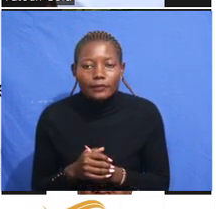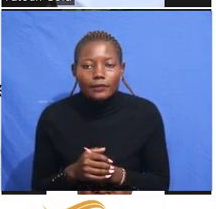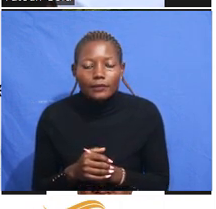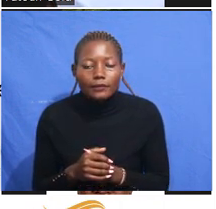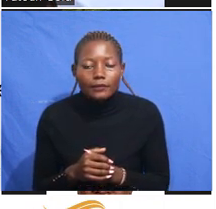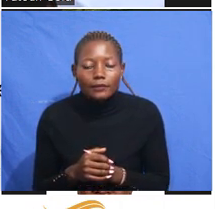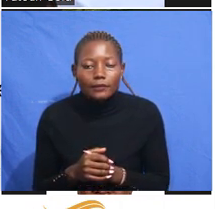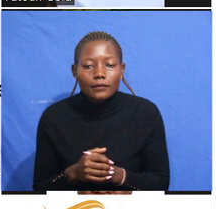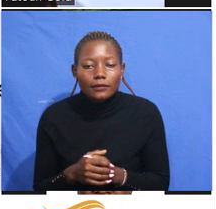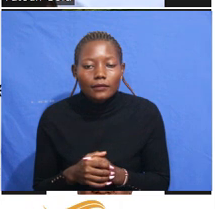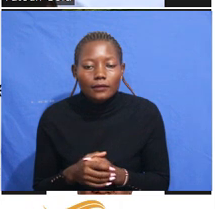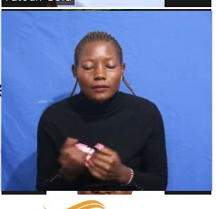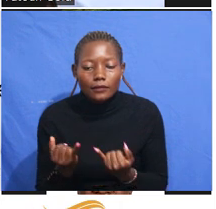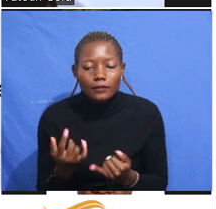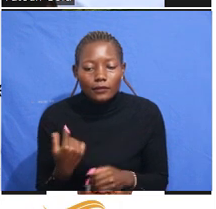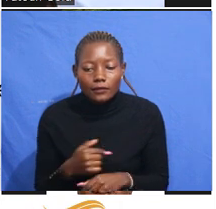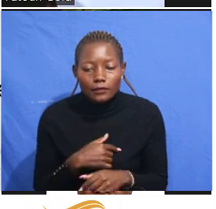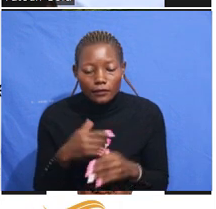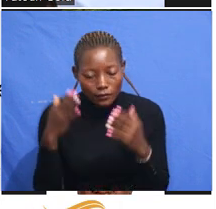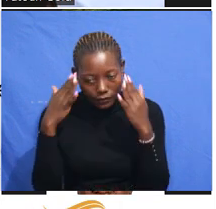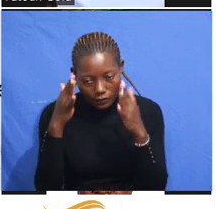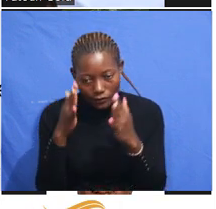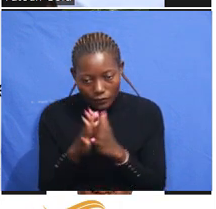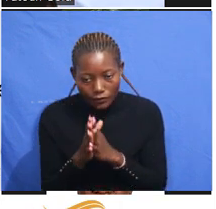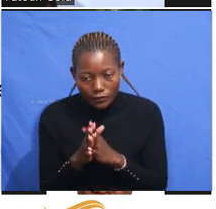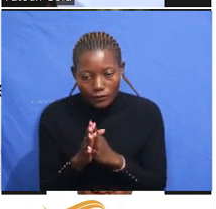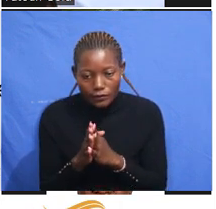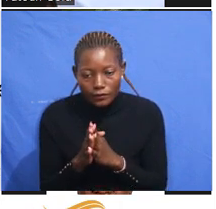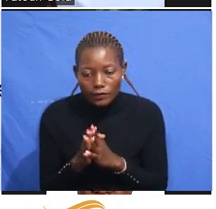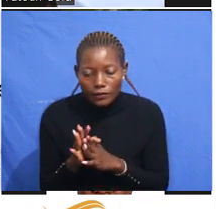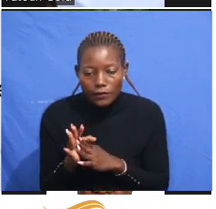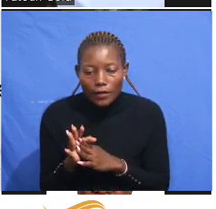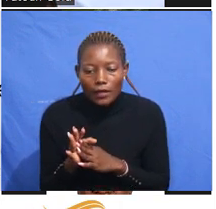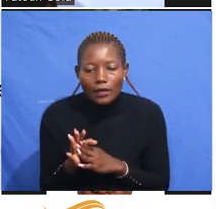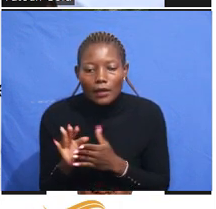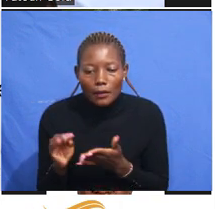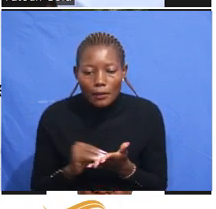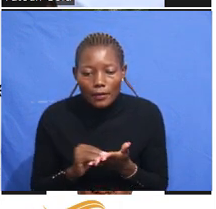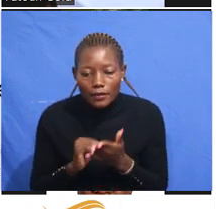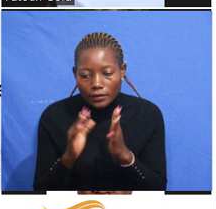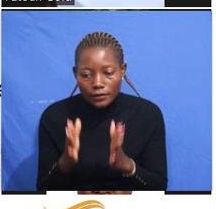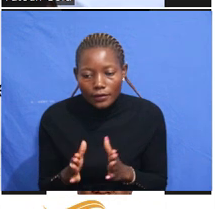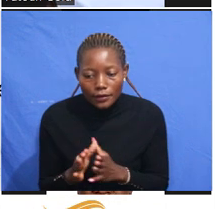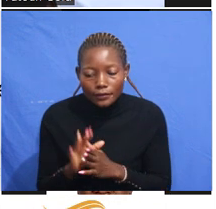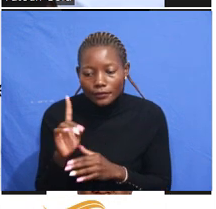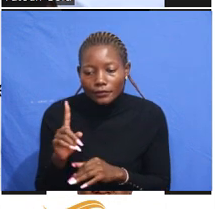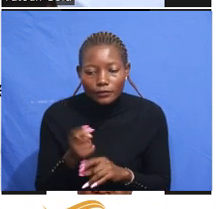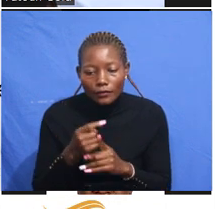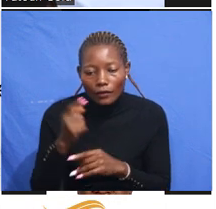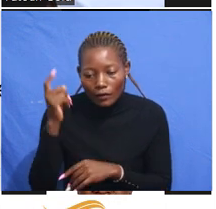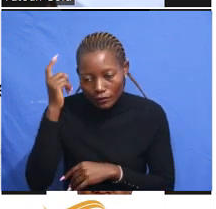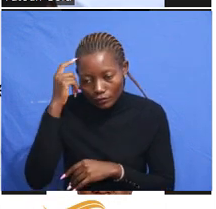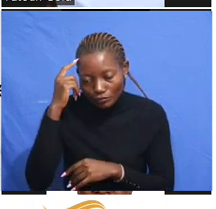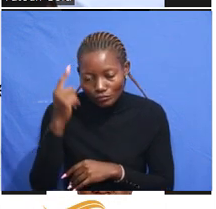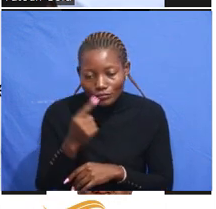the muscular system. Now we are looking at the messenger, the one that now from the brain tells